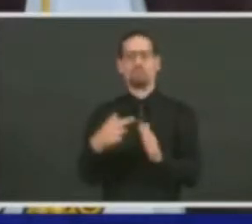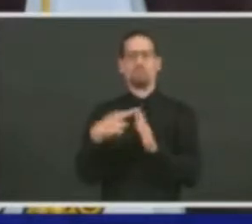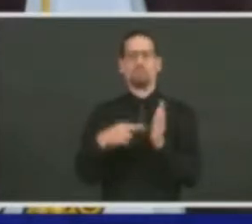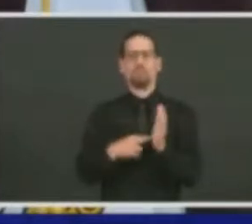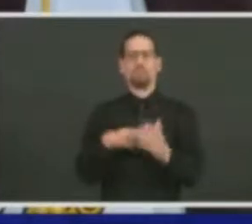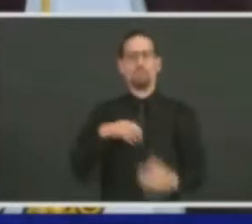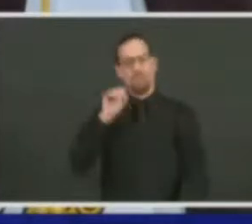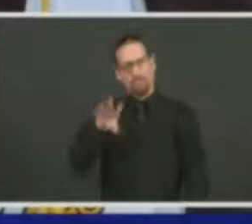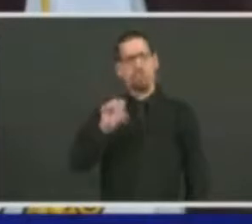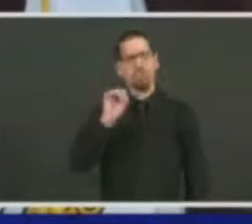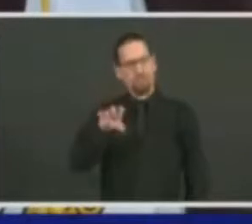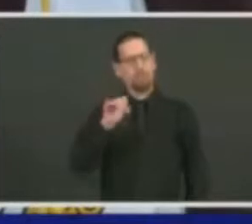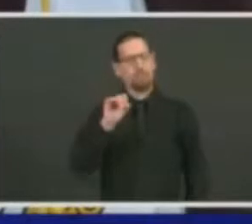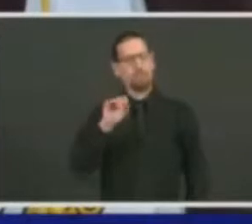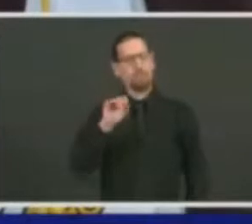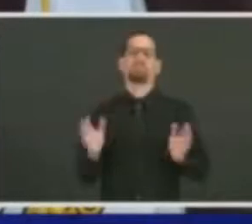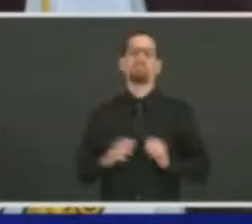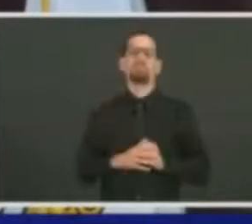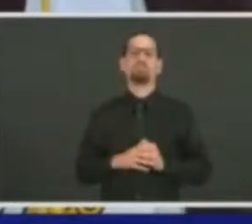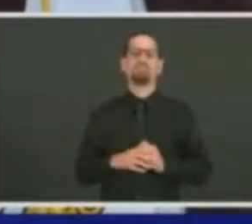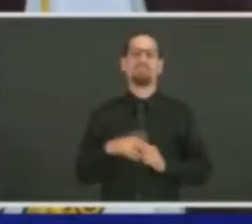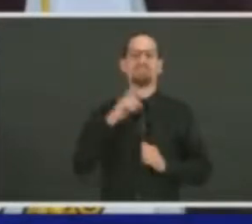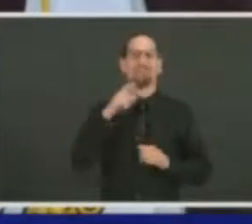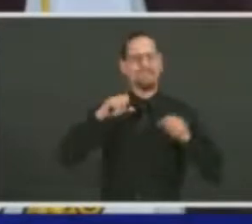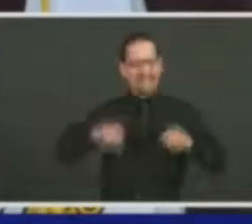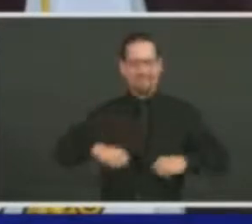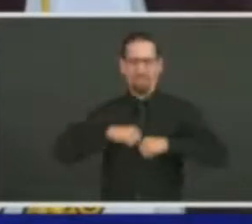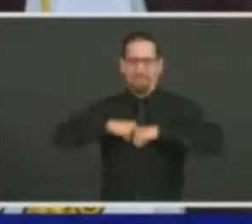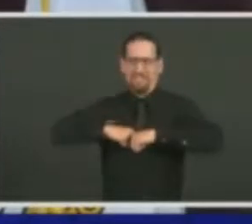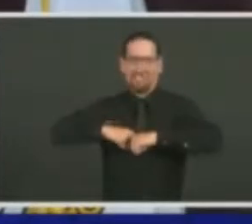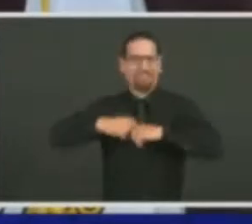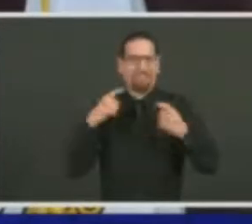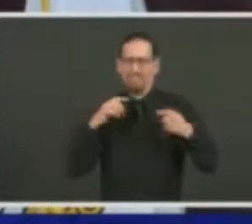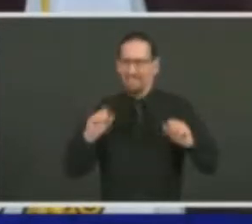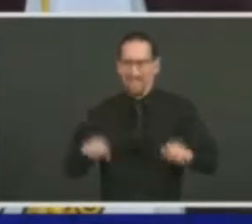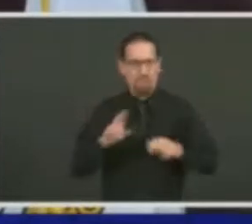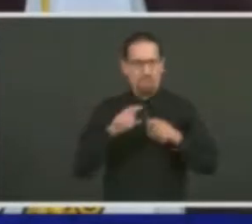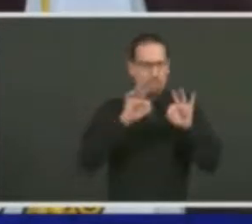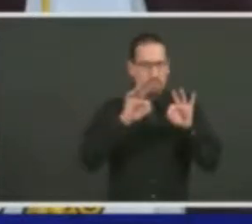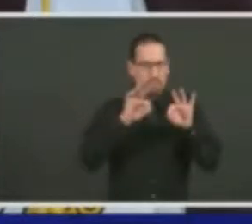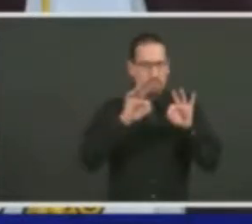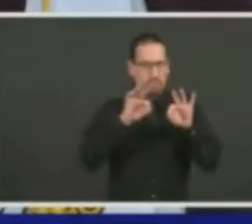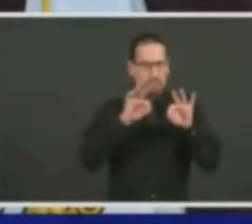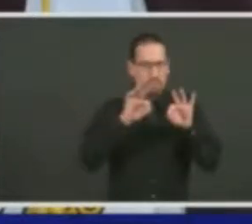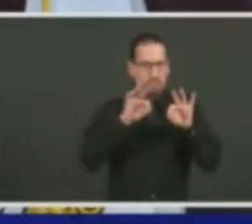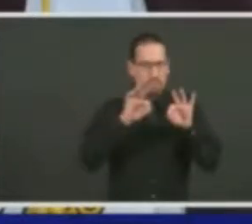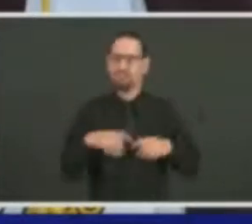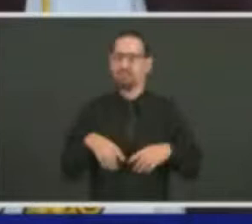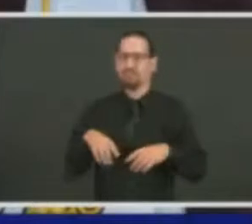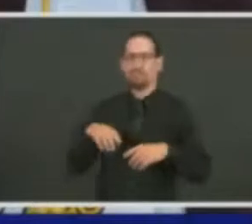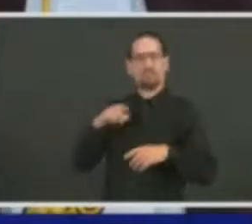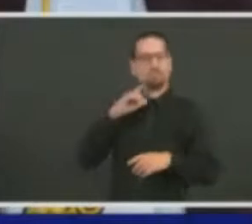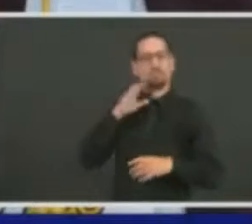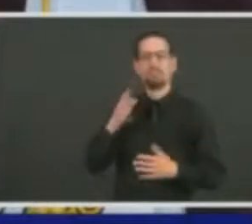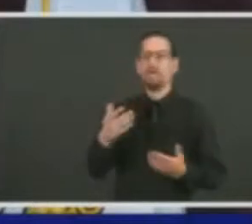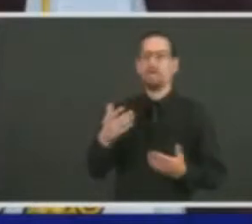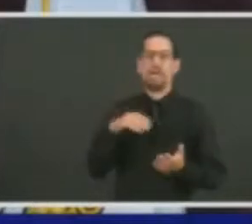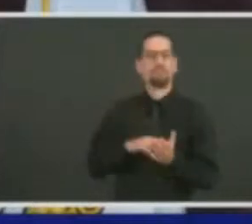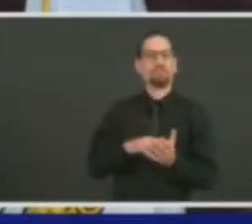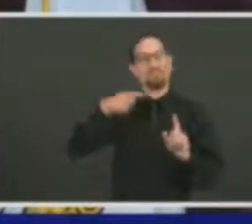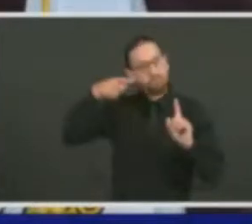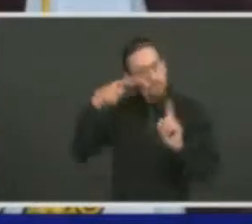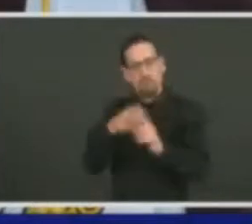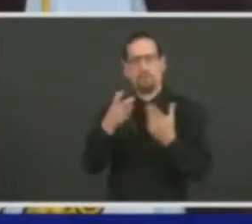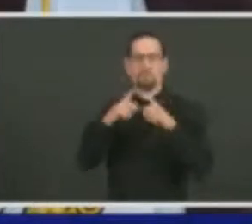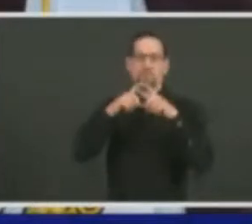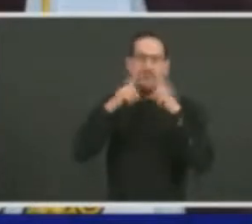preventable. Wearing a mask makes a difference. That's the bottom line we want everyone to understand. We've learned,